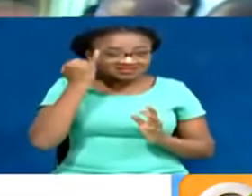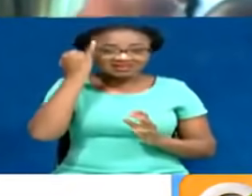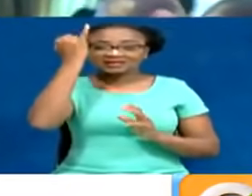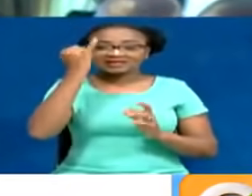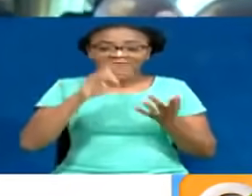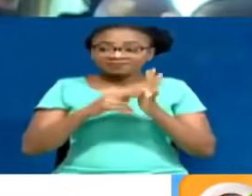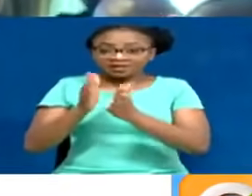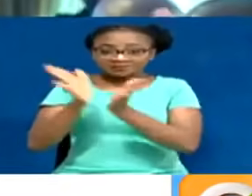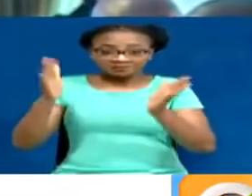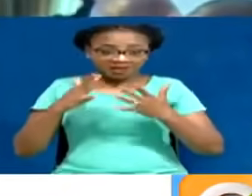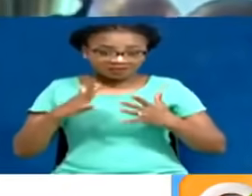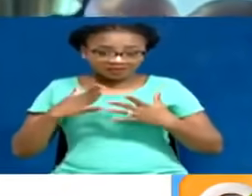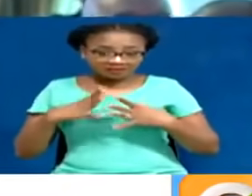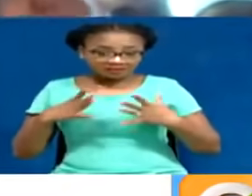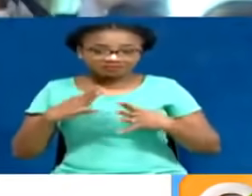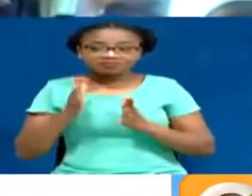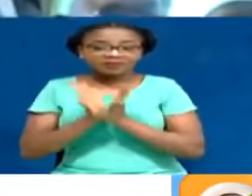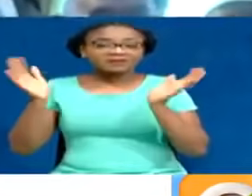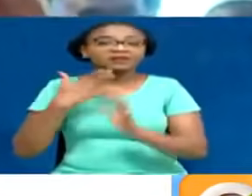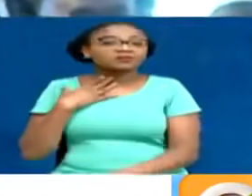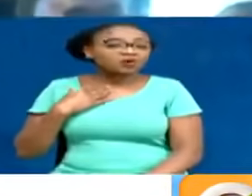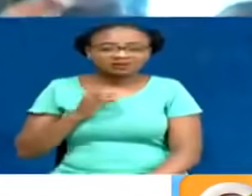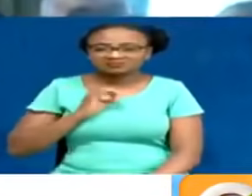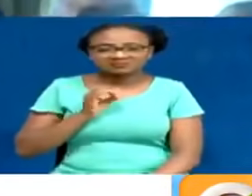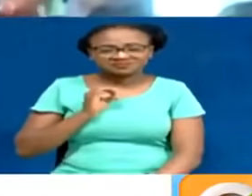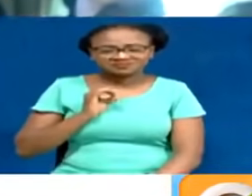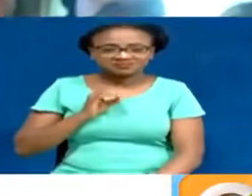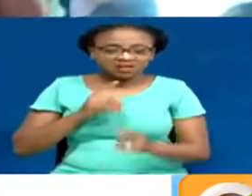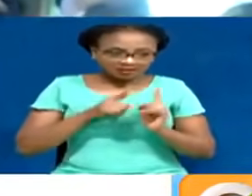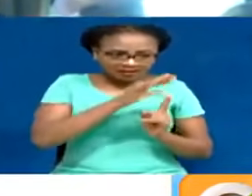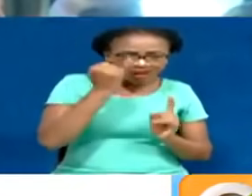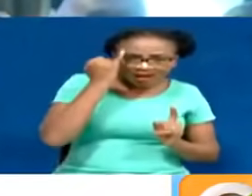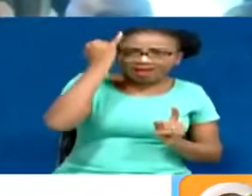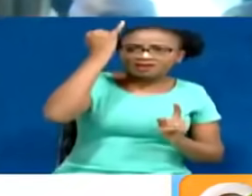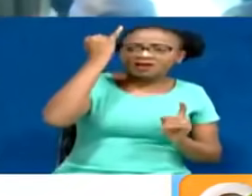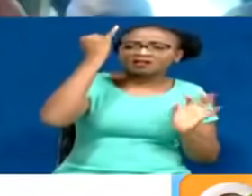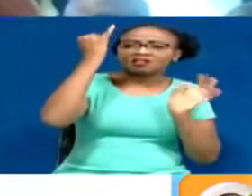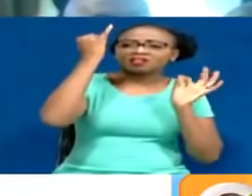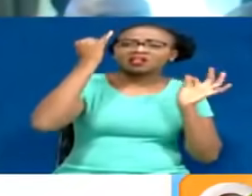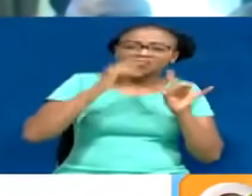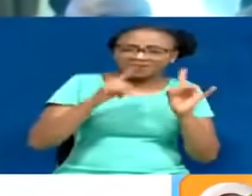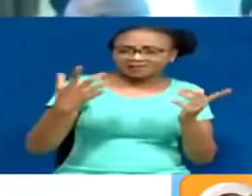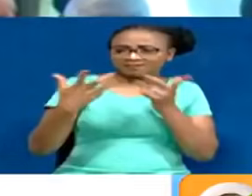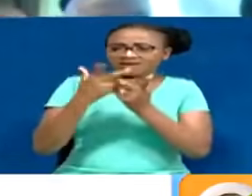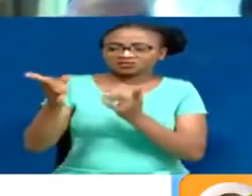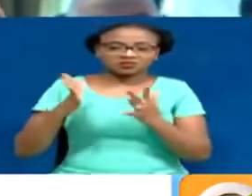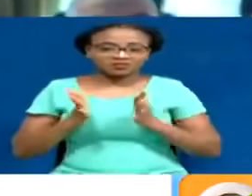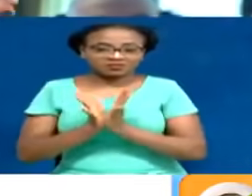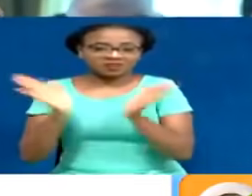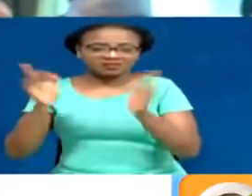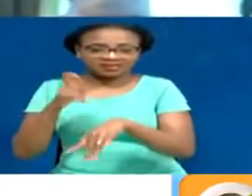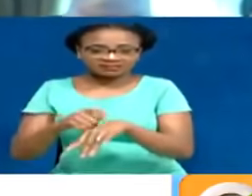idea in the mind, or it's a suggestion that you have. It commences and becomes a popular initiative only when you